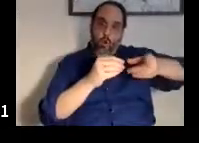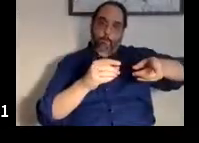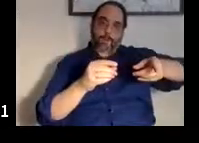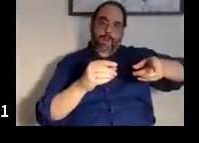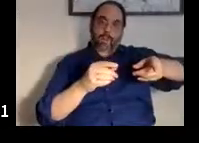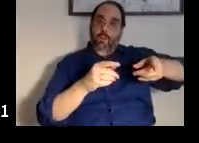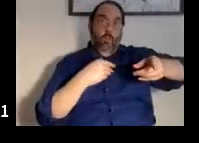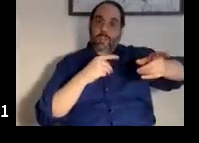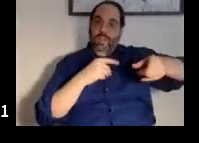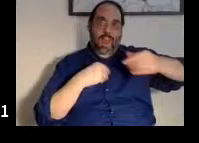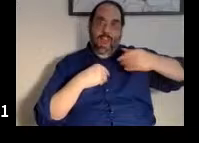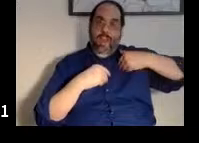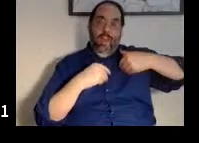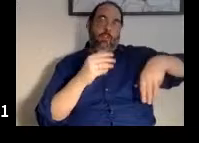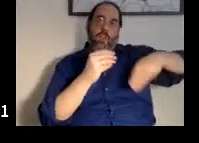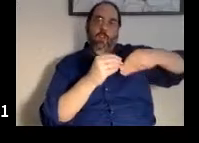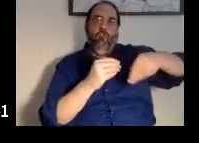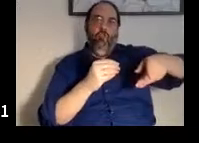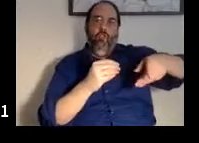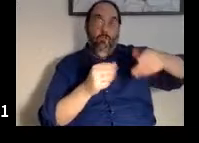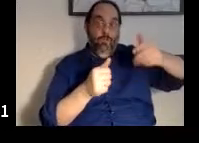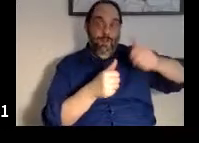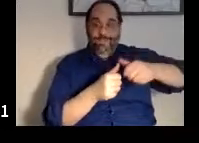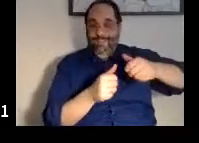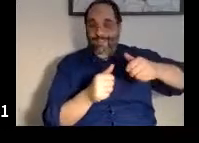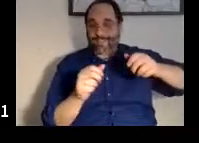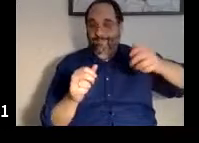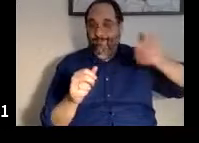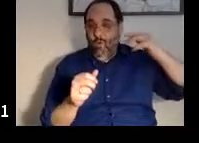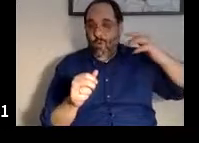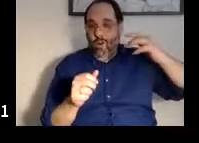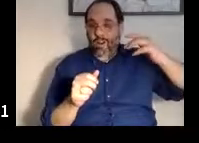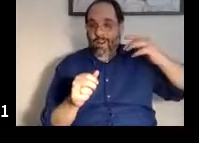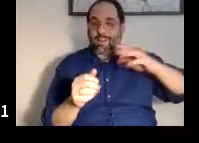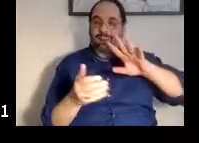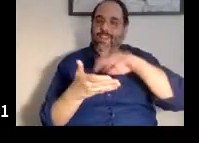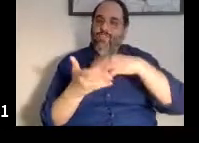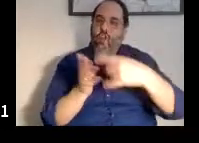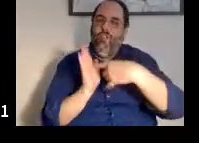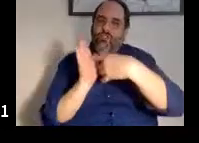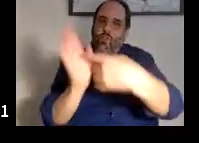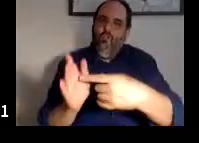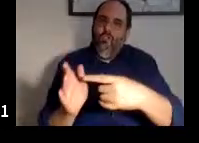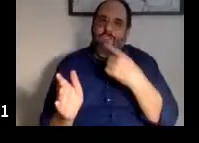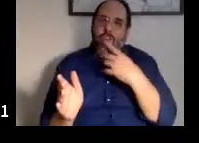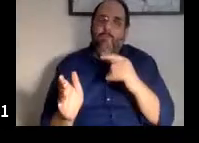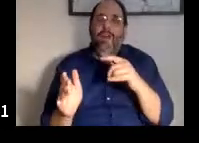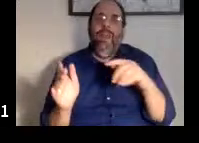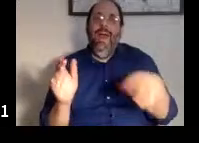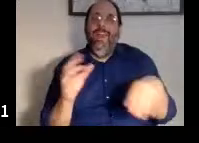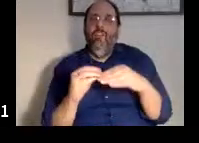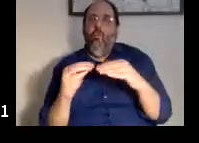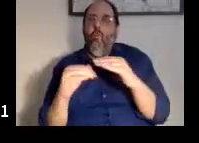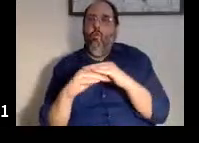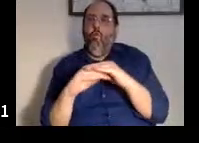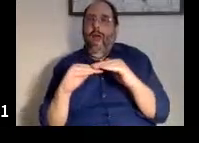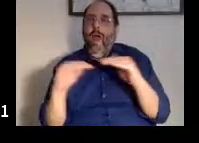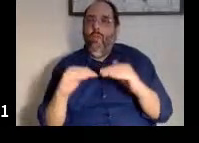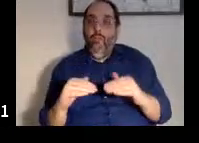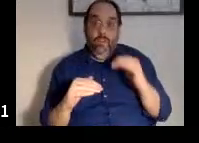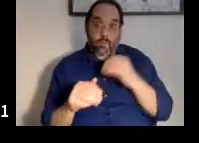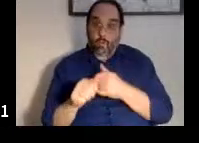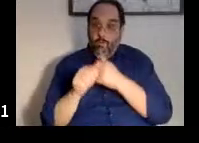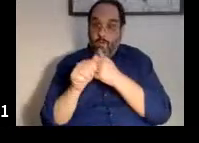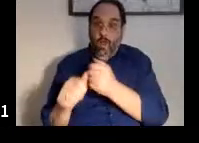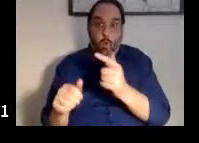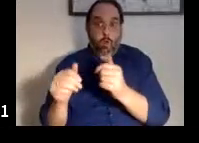you don't have to have an additional, remember that earlier matrix I showed you that talked about additional ground levels and types. If you meet all